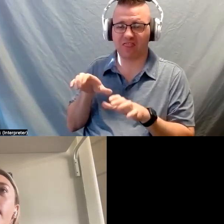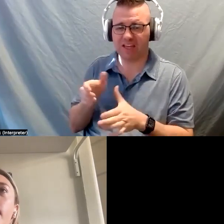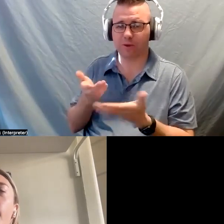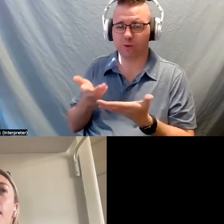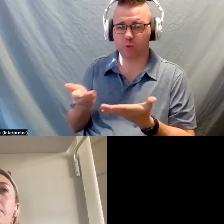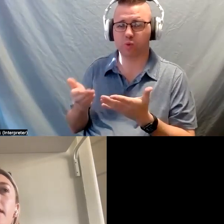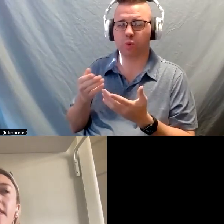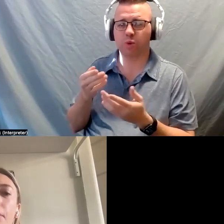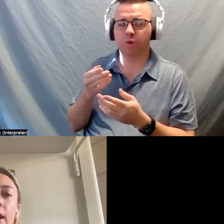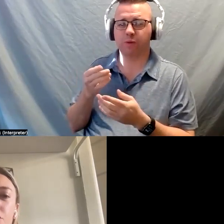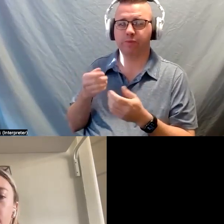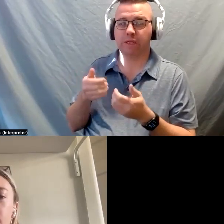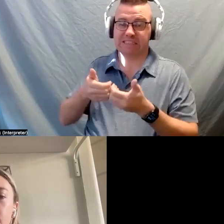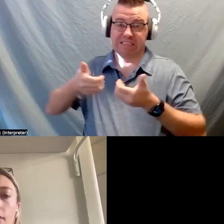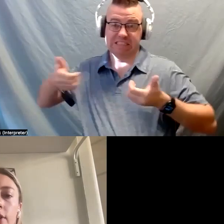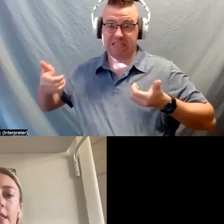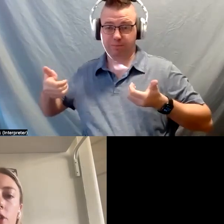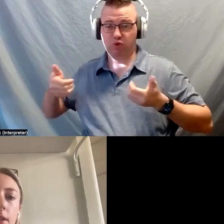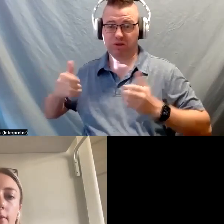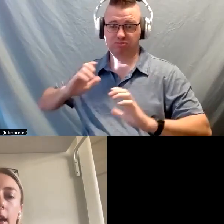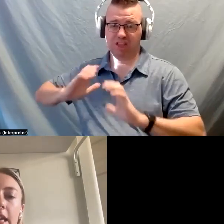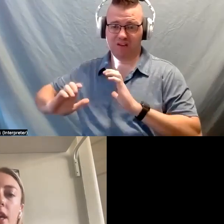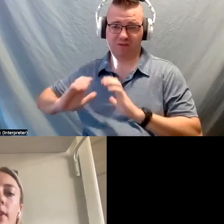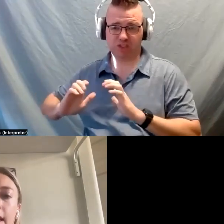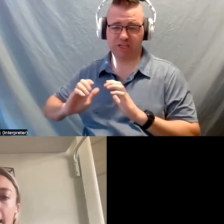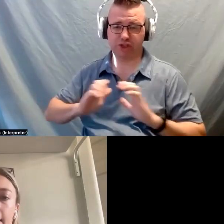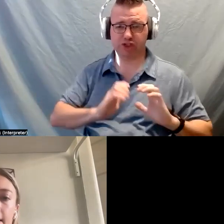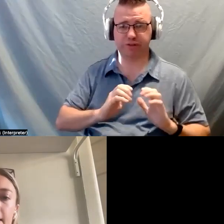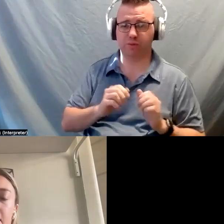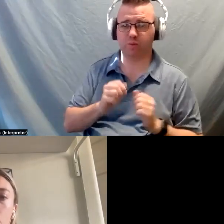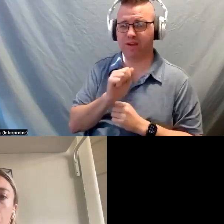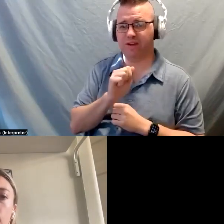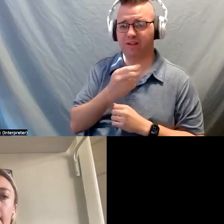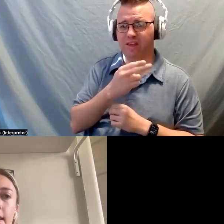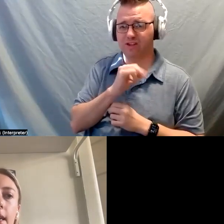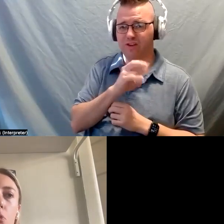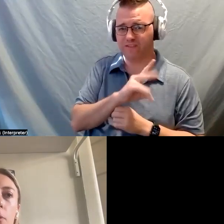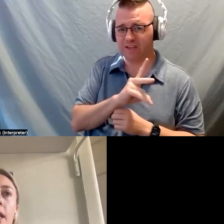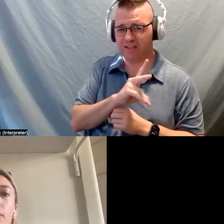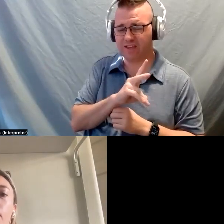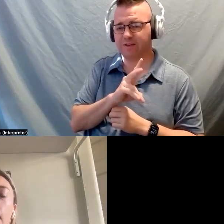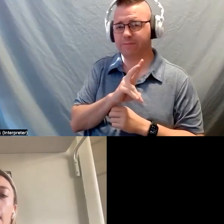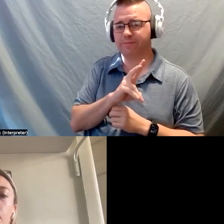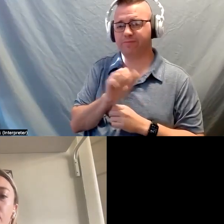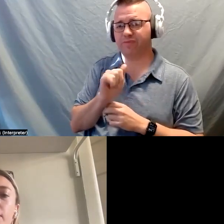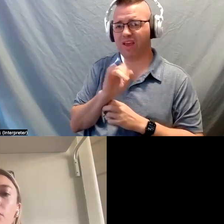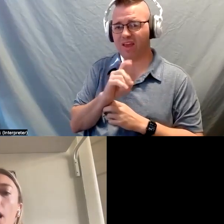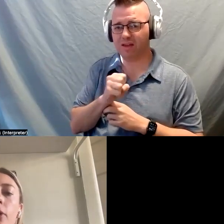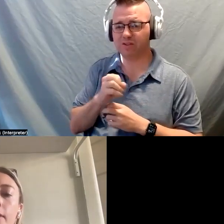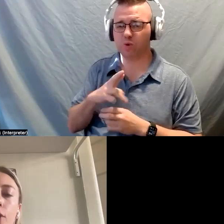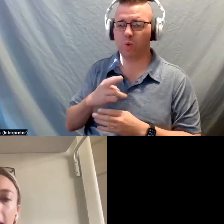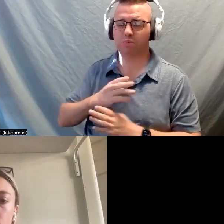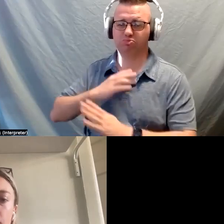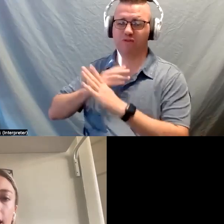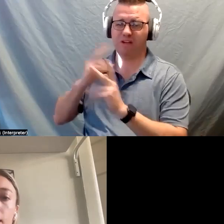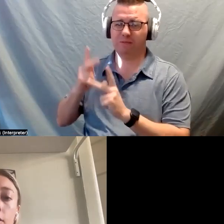in separation in the conversation of HIV and AIDS? Is it still preventing more people receiving